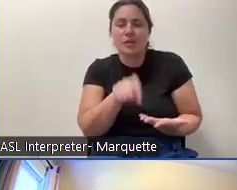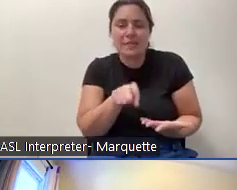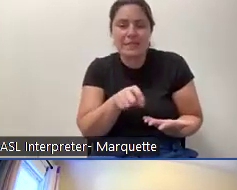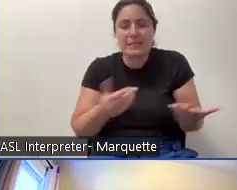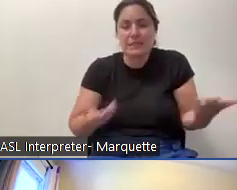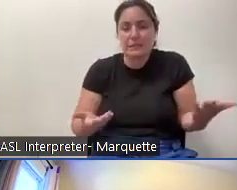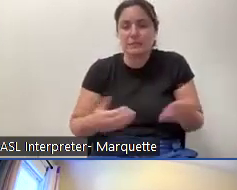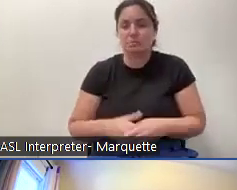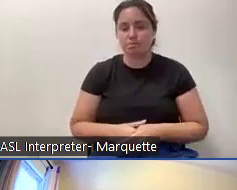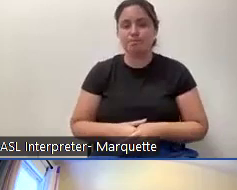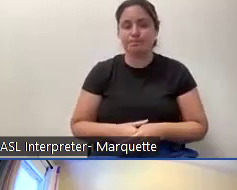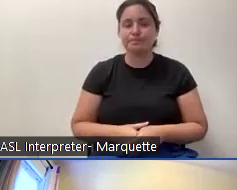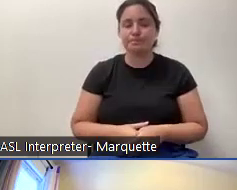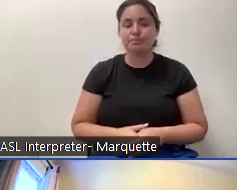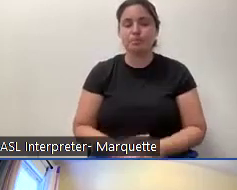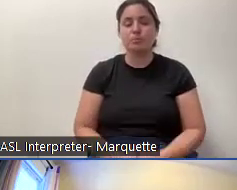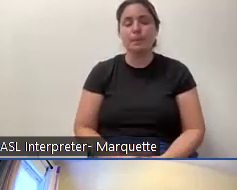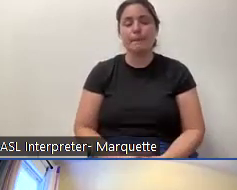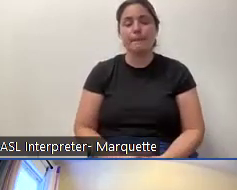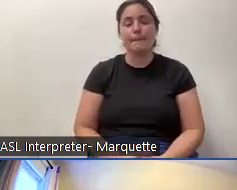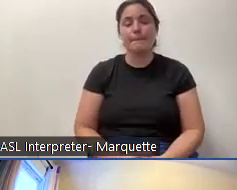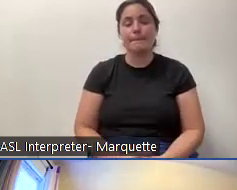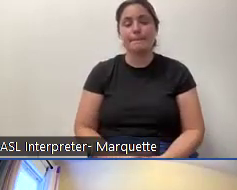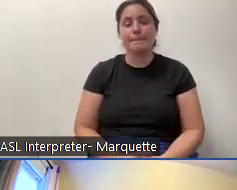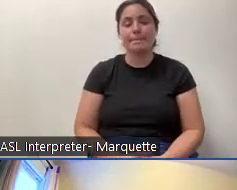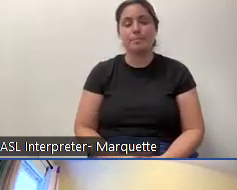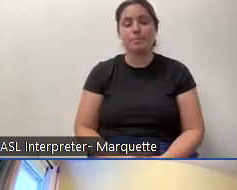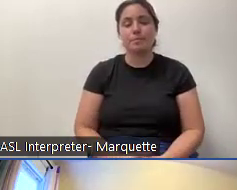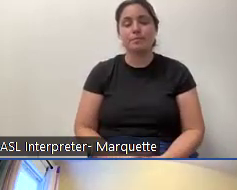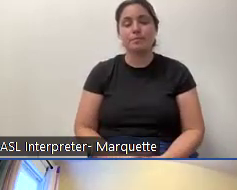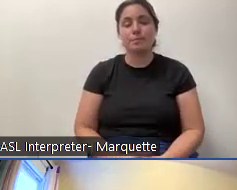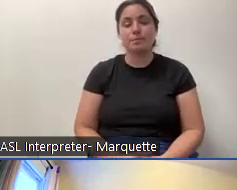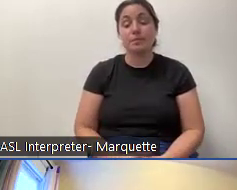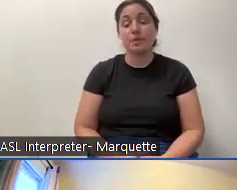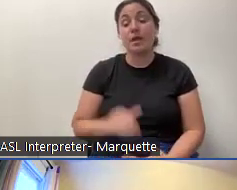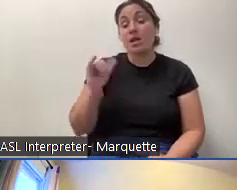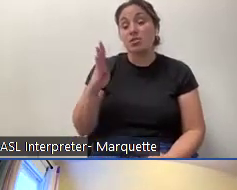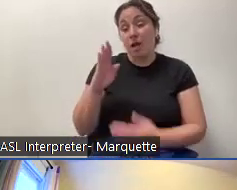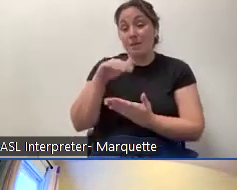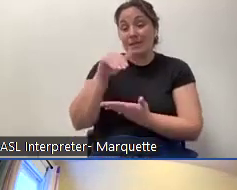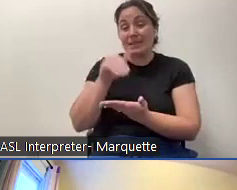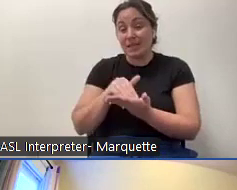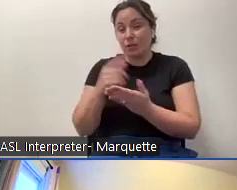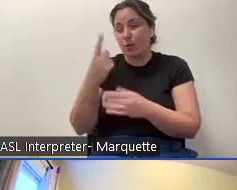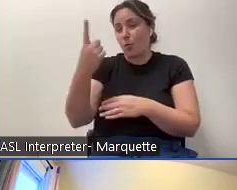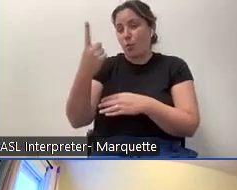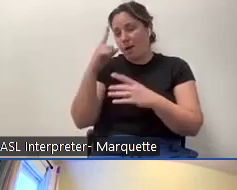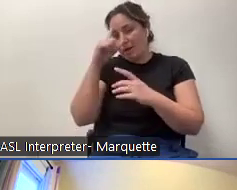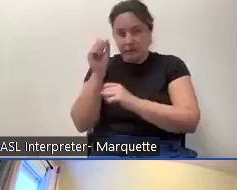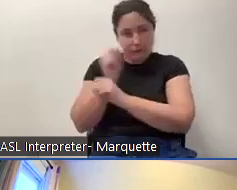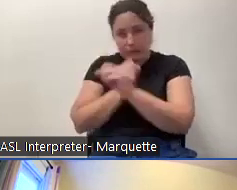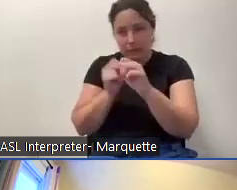center. One of the strategies that job centers use across the country is something